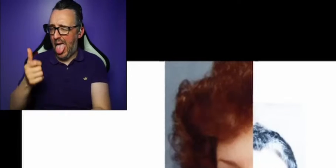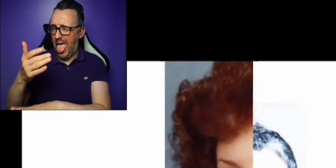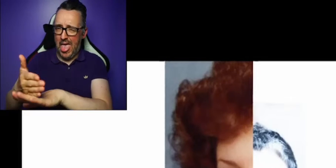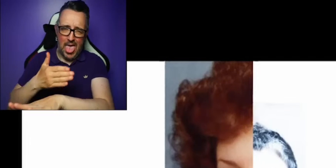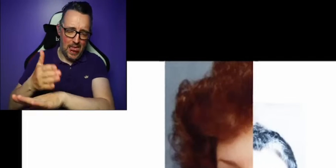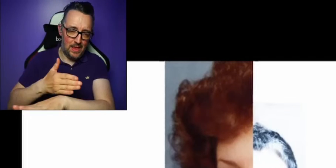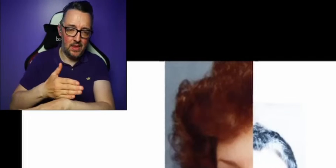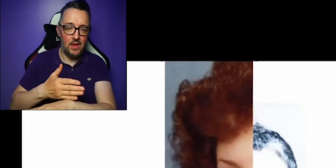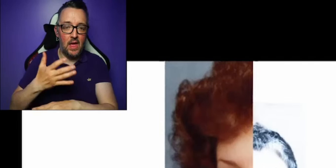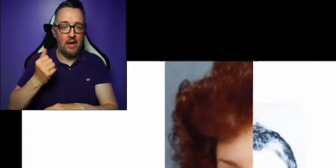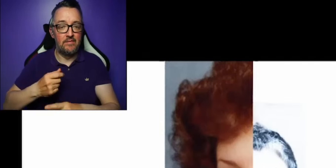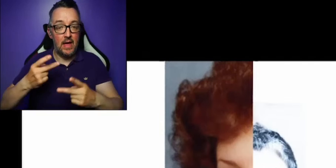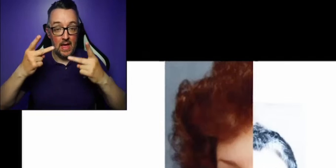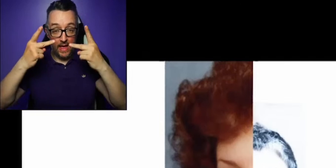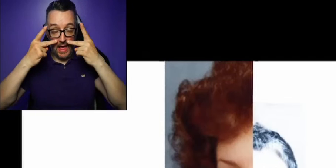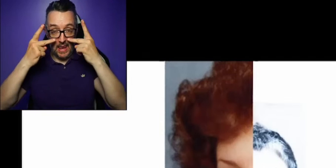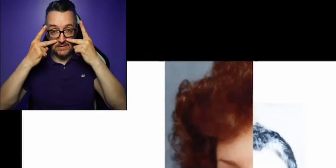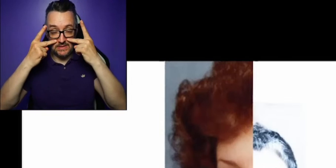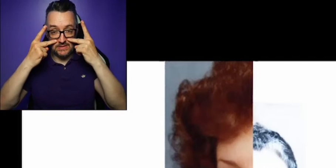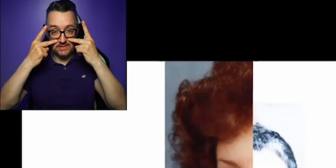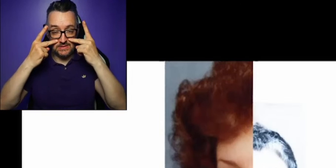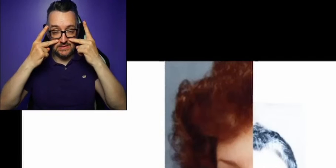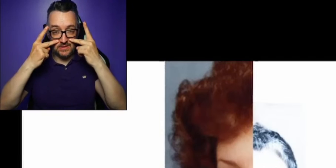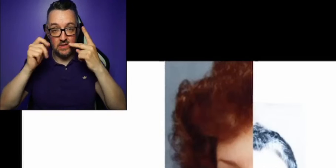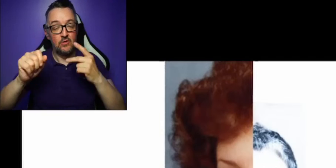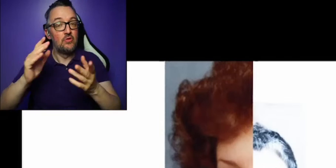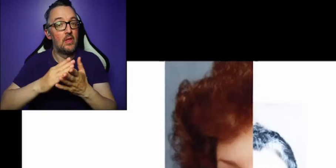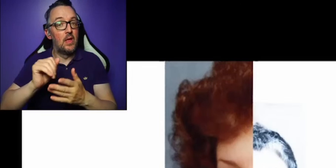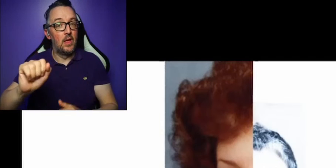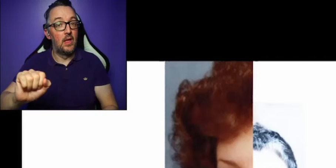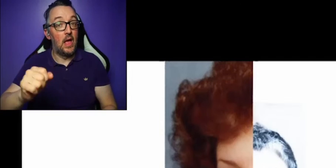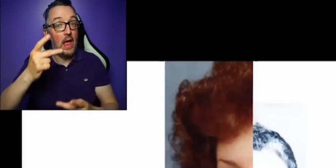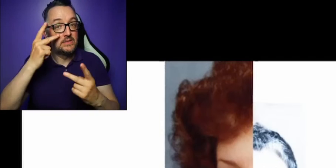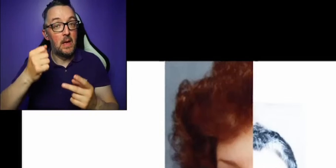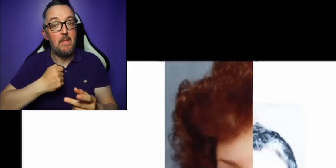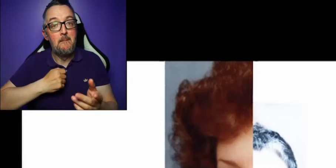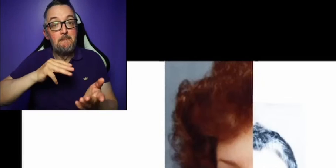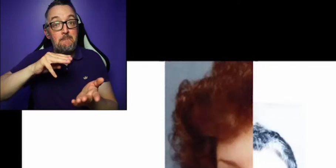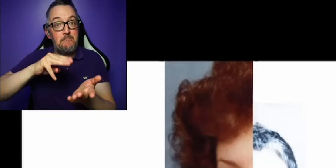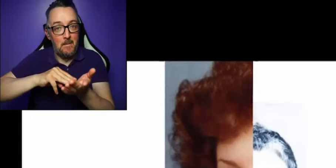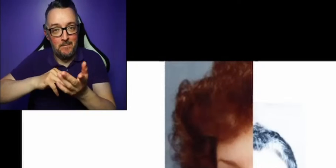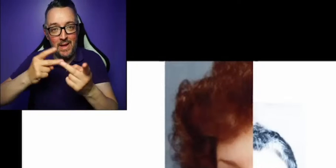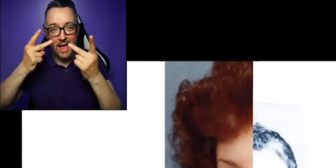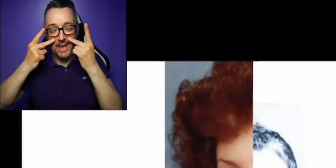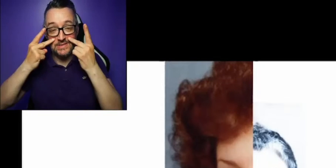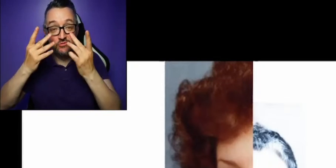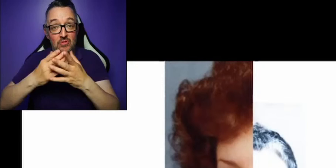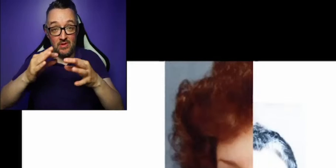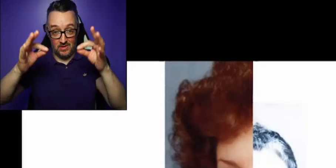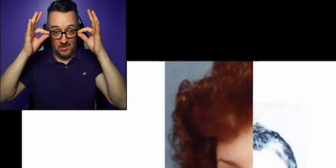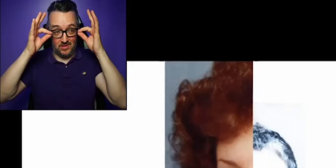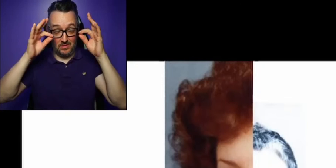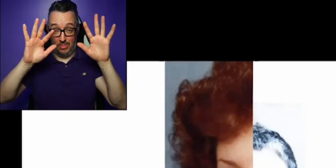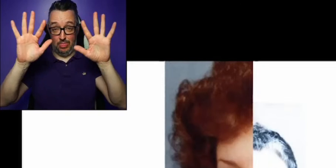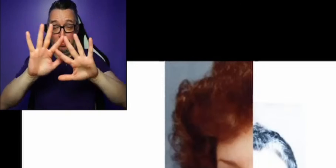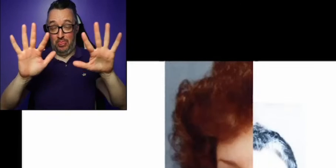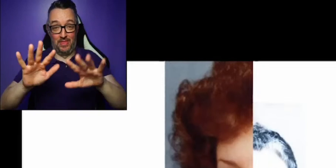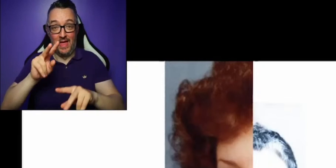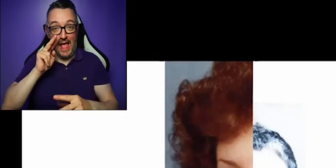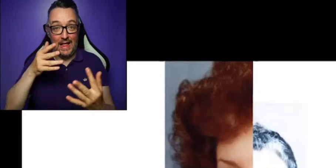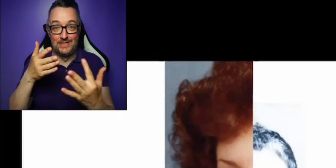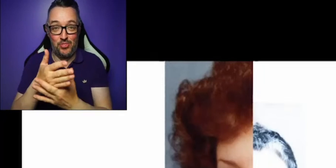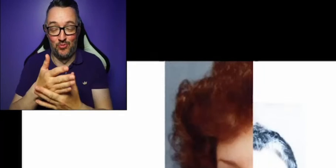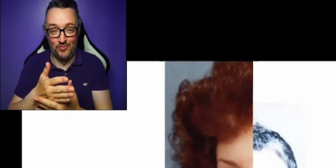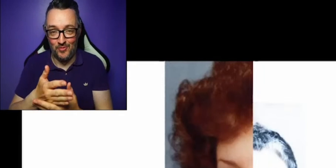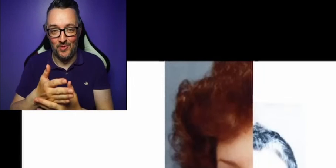first lockdown, and I'm wearing a pair of glasses that are my mum's glasses. They're not my glasses. I can't see anything through them.